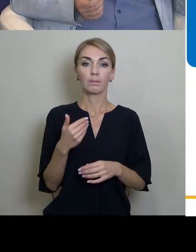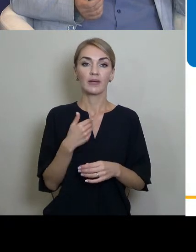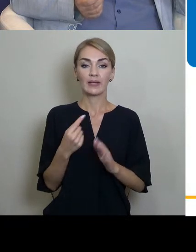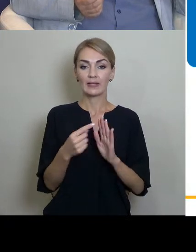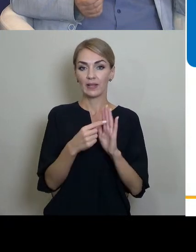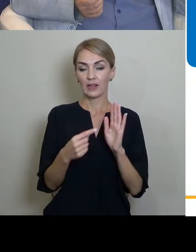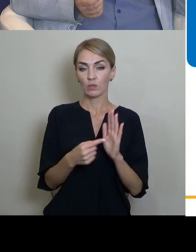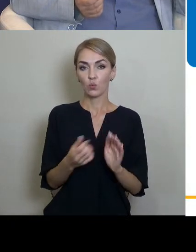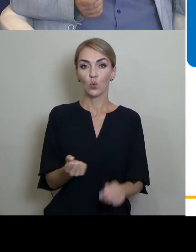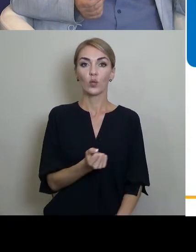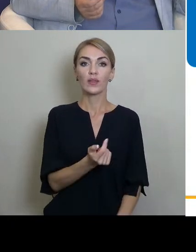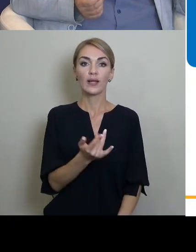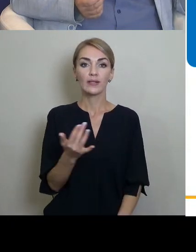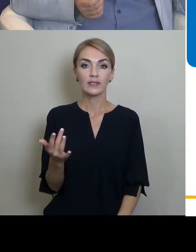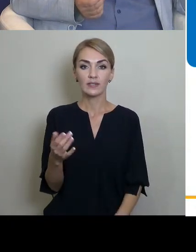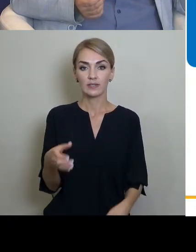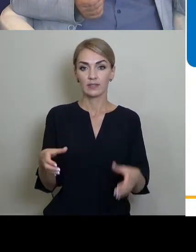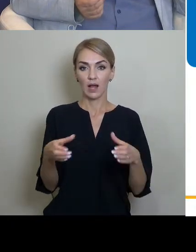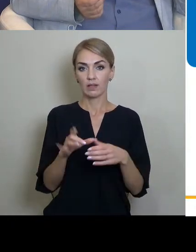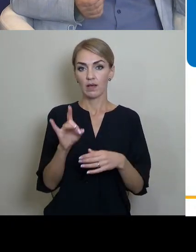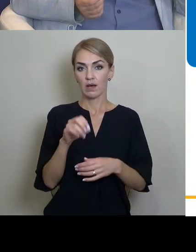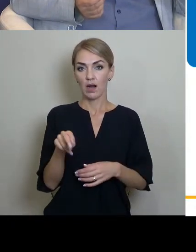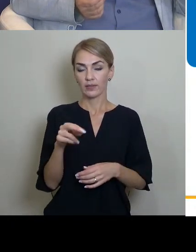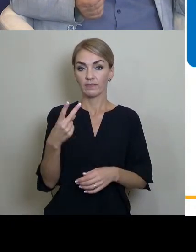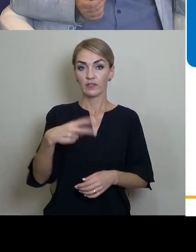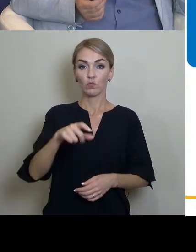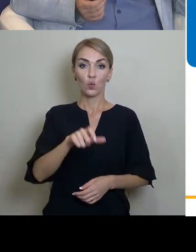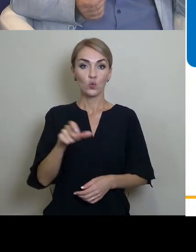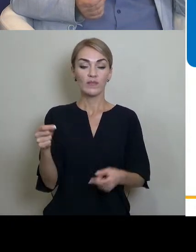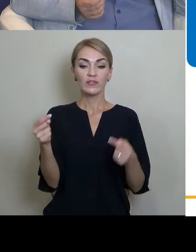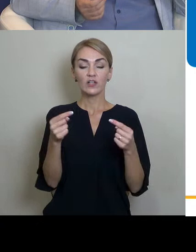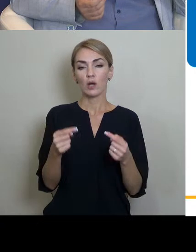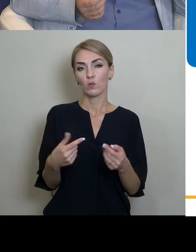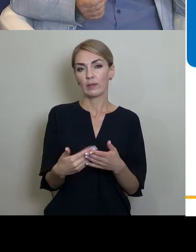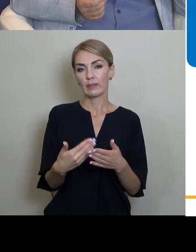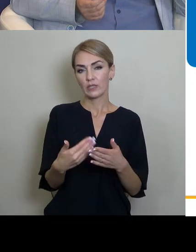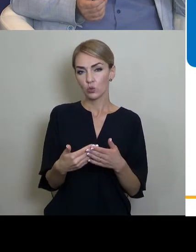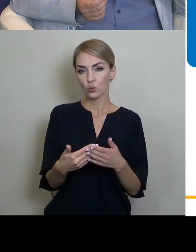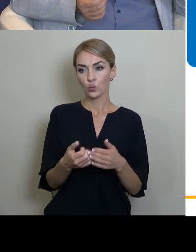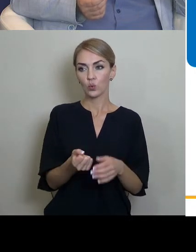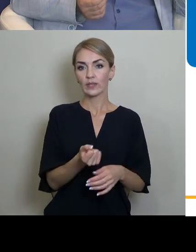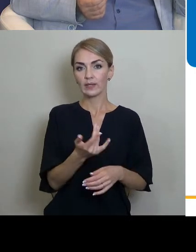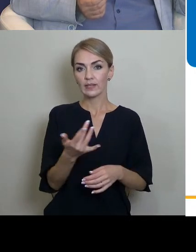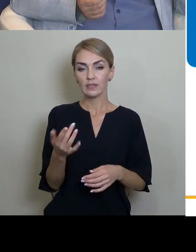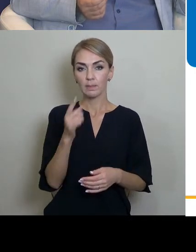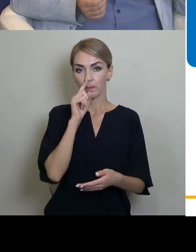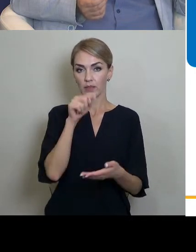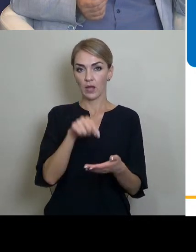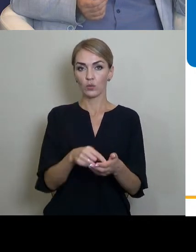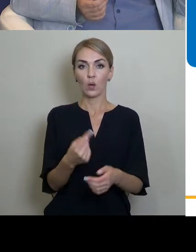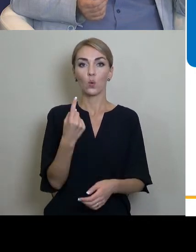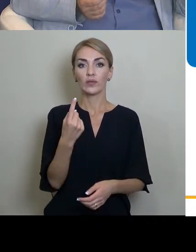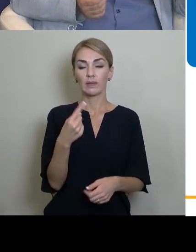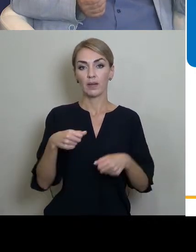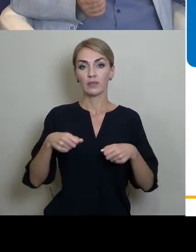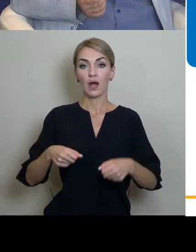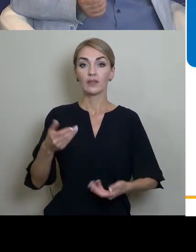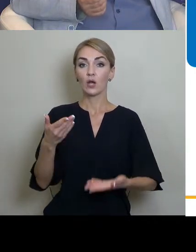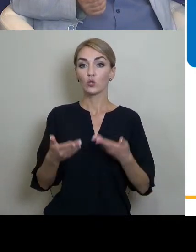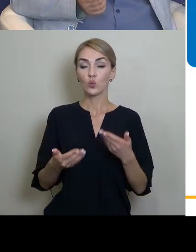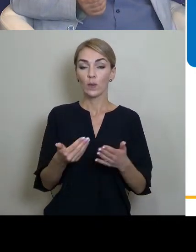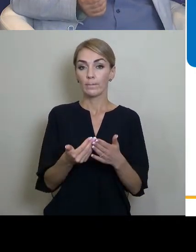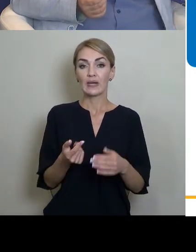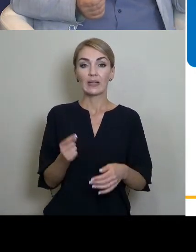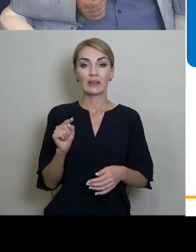990, we divide it by the number of councillors, that's 22. We will get the relative number of voters